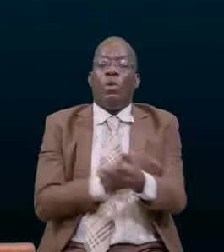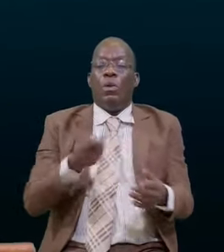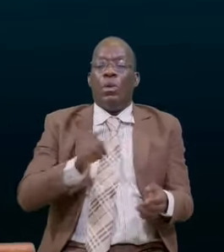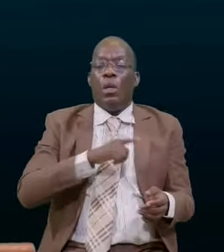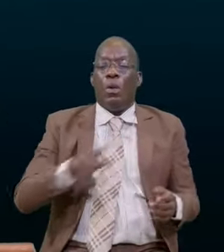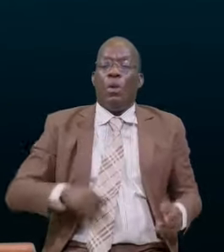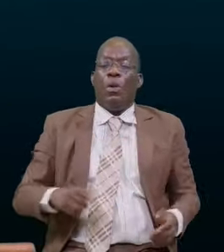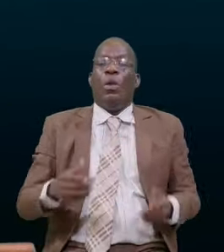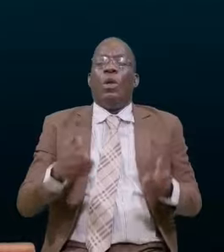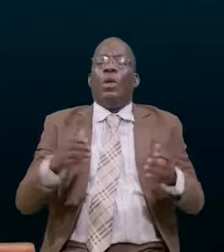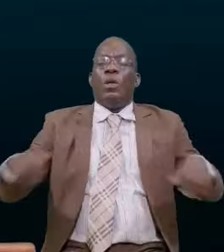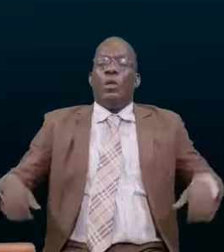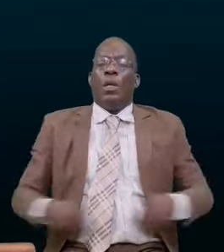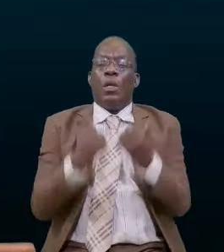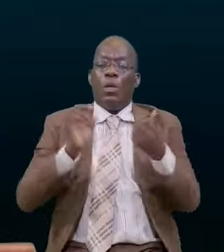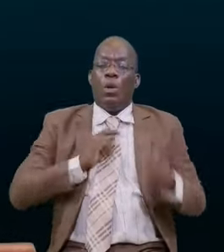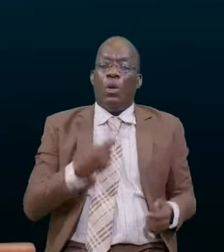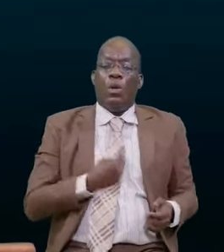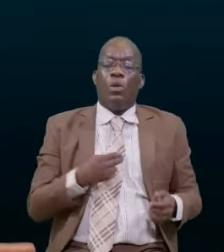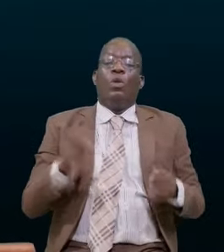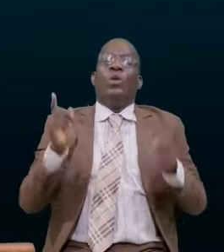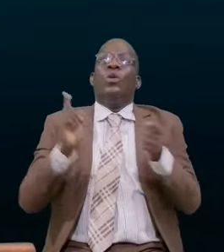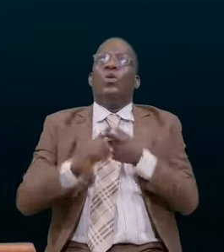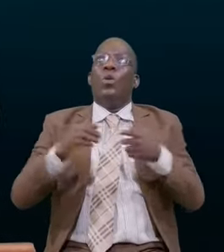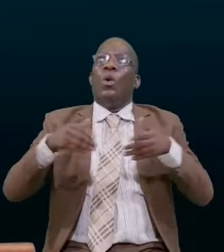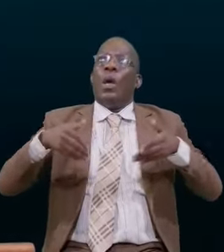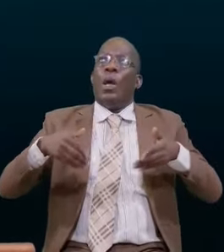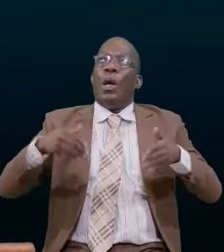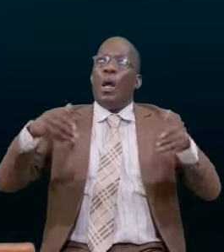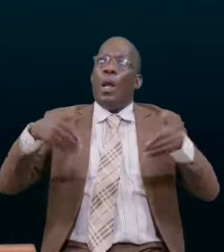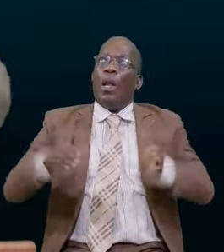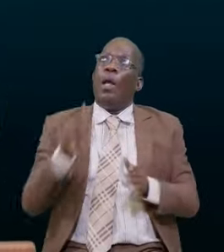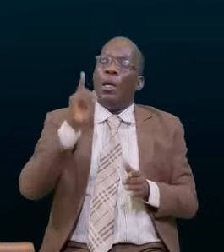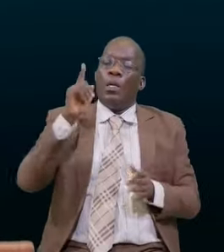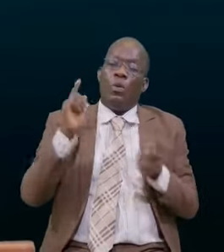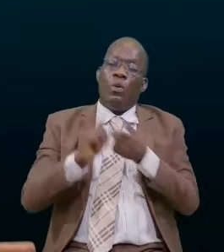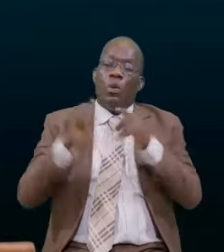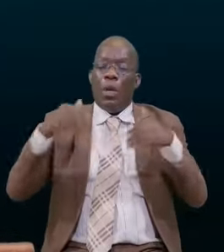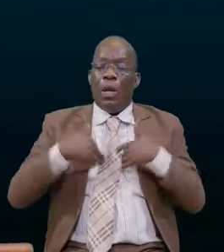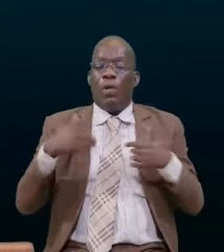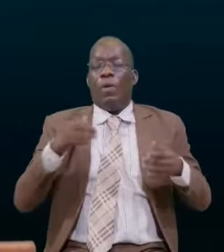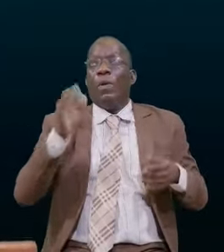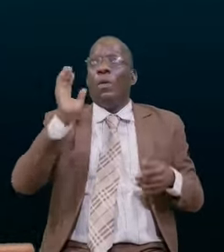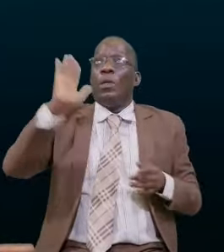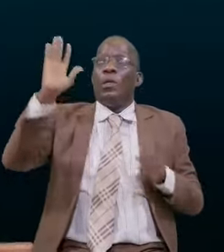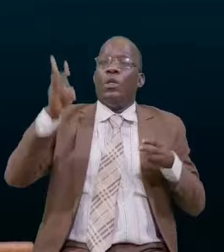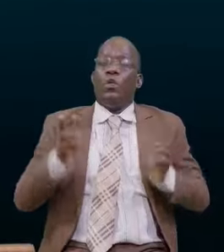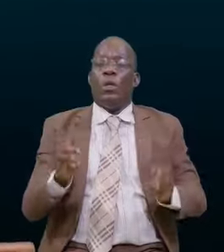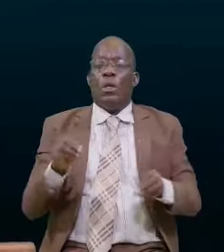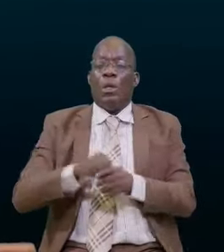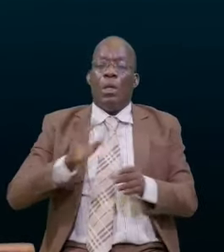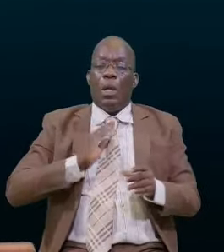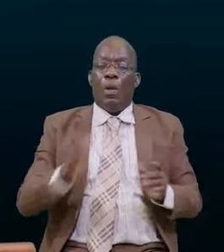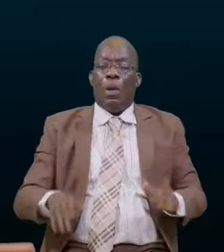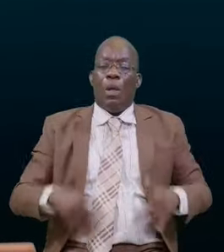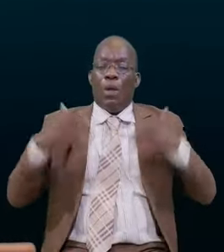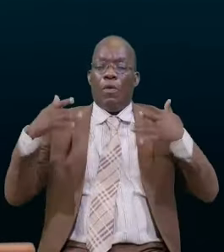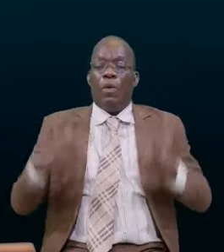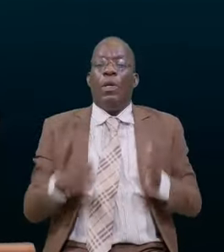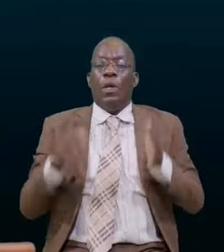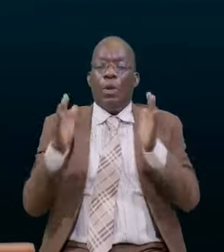and allow him to have his way in our lives and we should come to the I want us to rise up and go to theone in